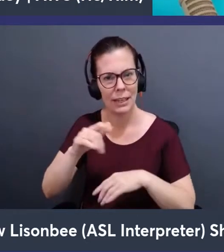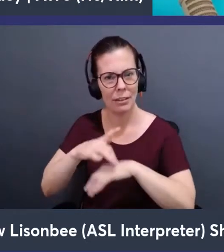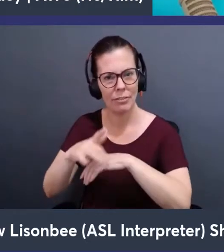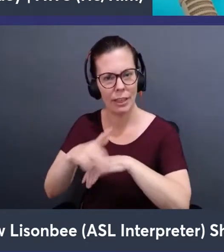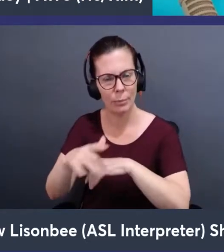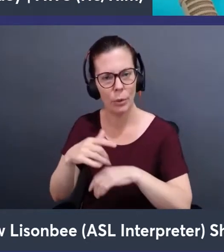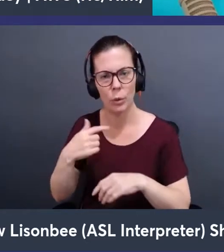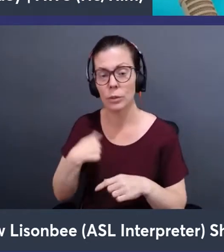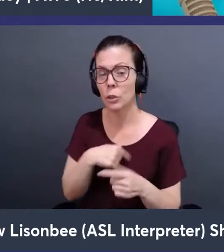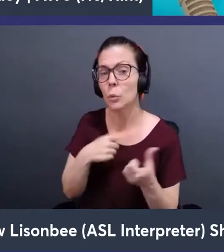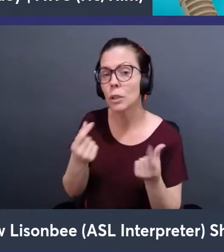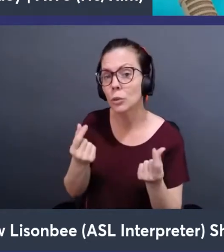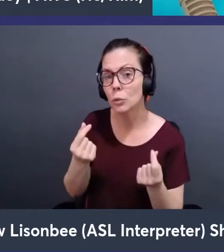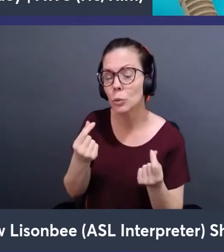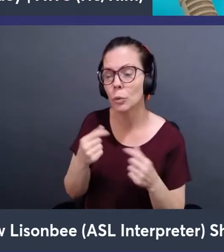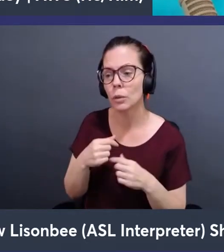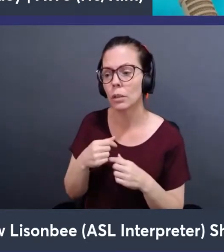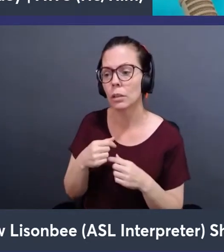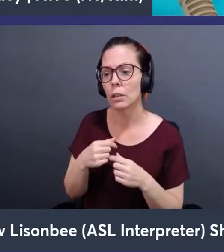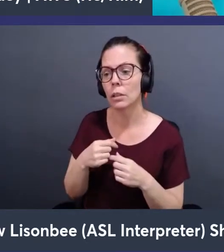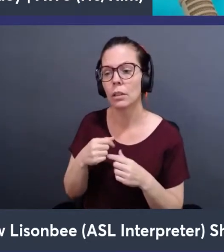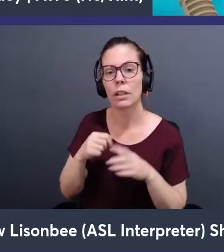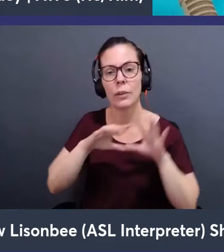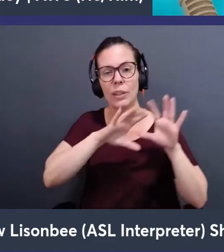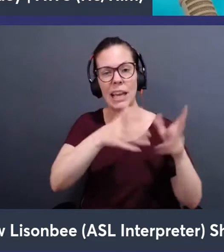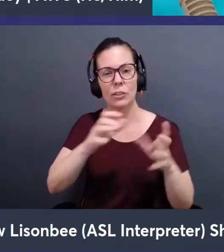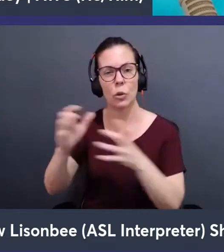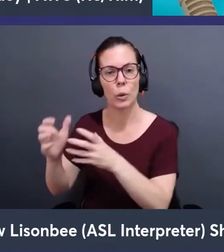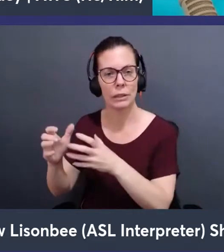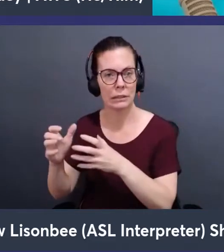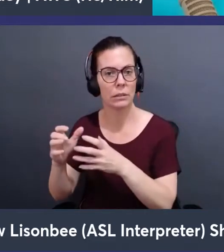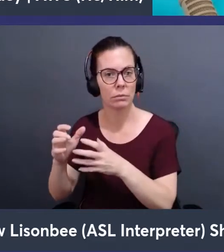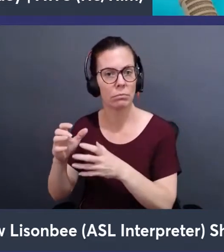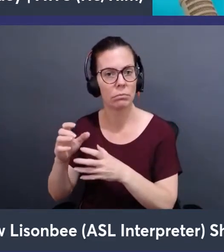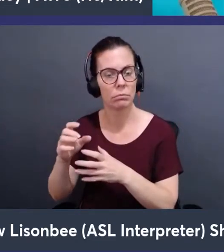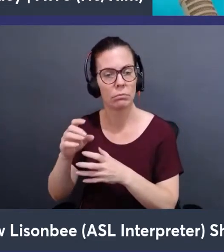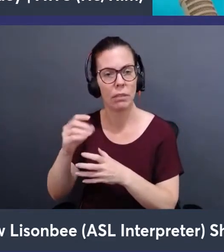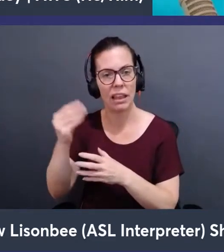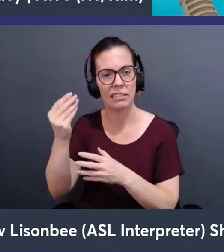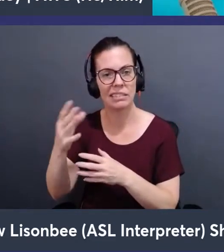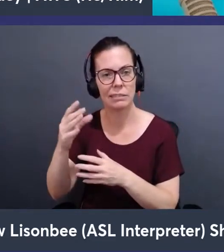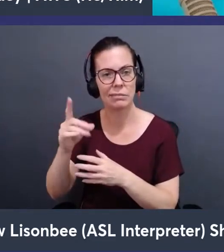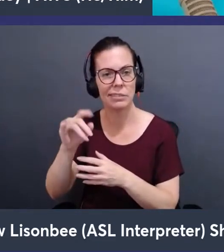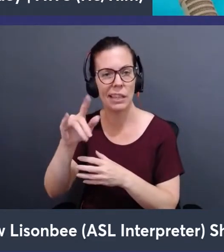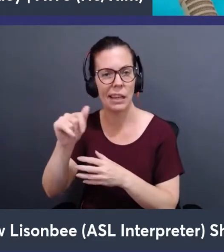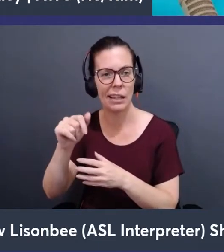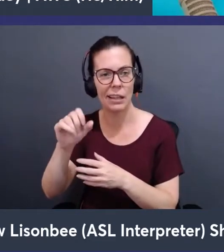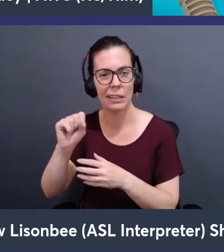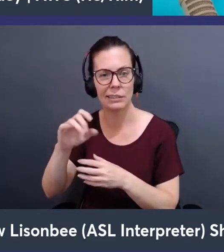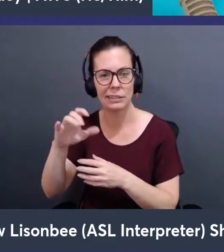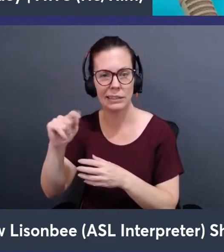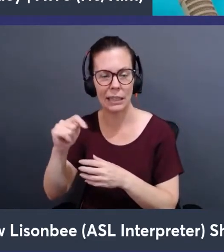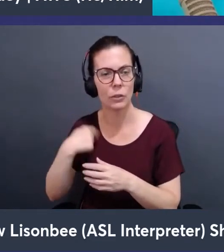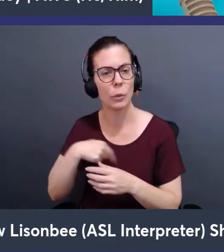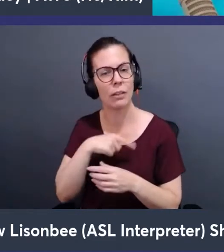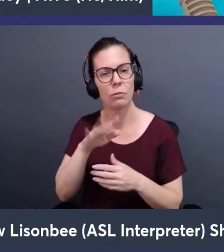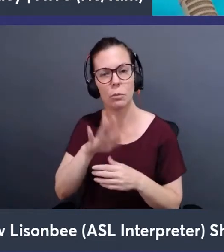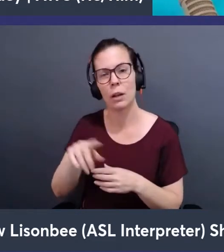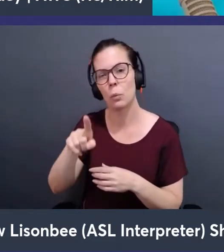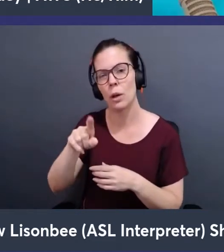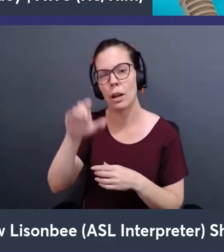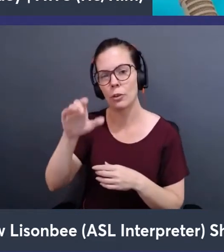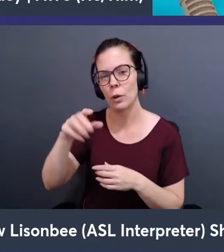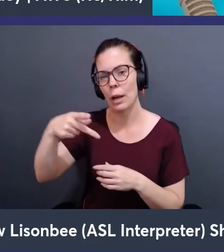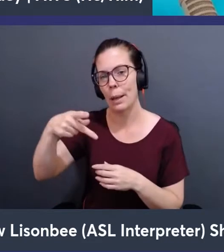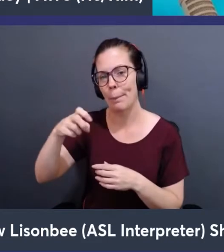is we categorize these data sets. We have roughly around 100 petabytes of data now,